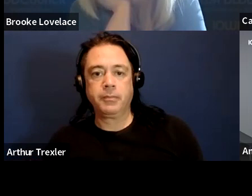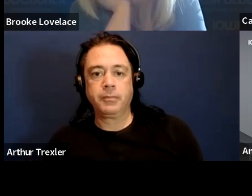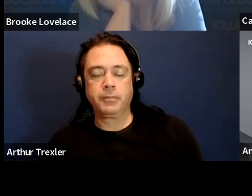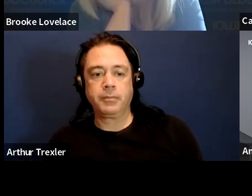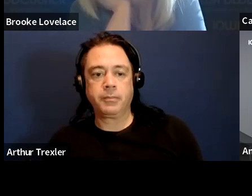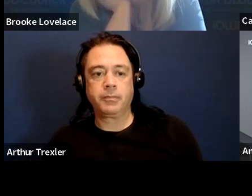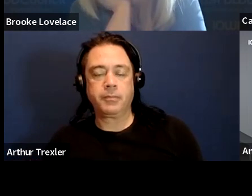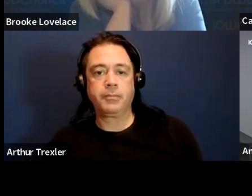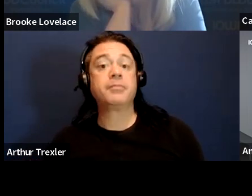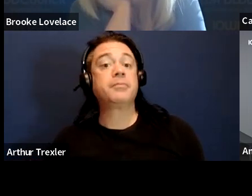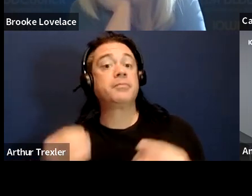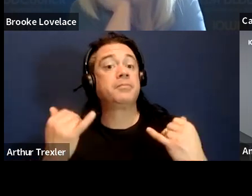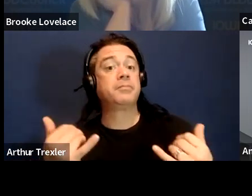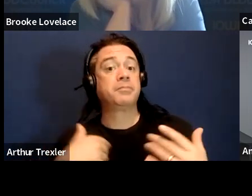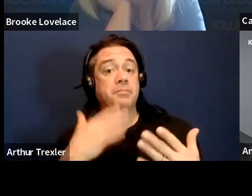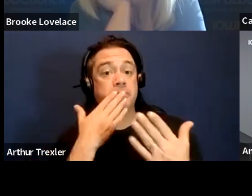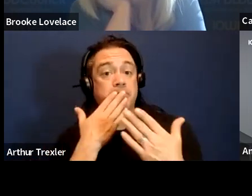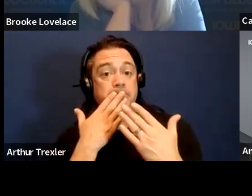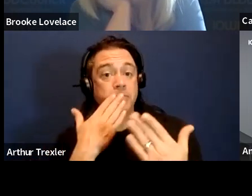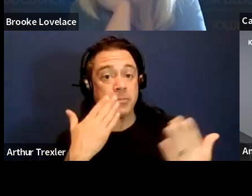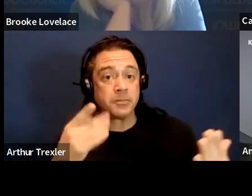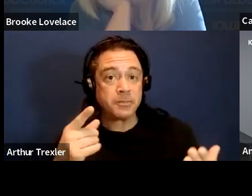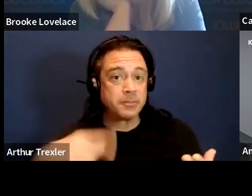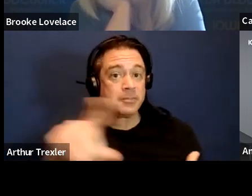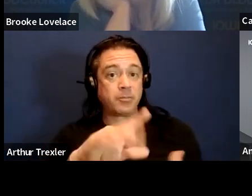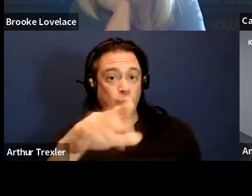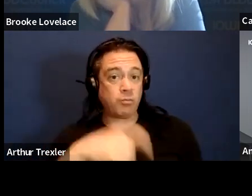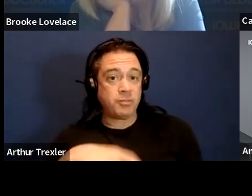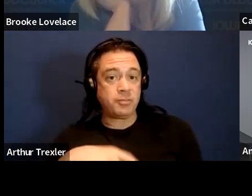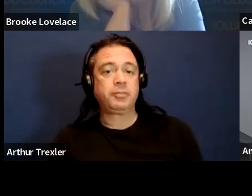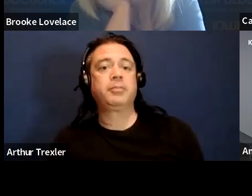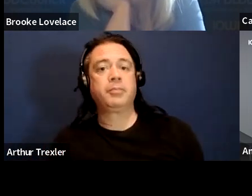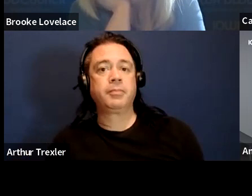So I want to thank you all again for your time, and